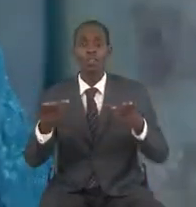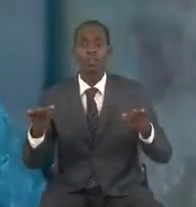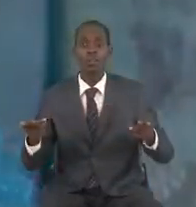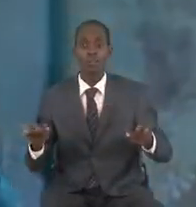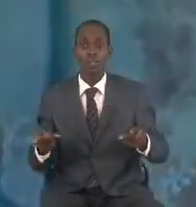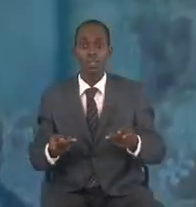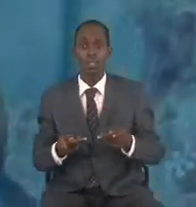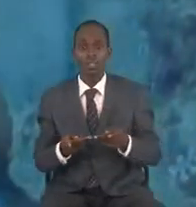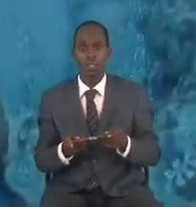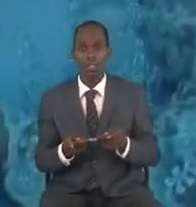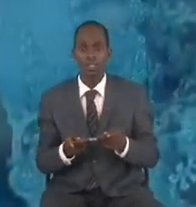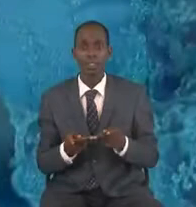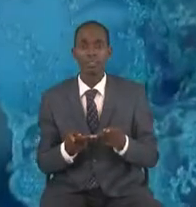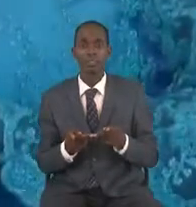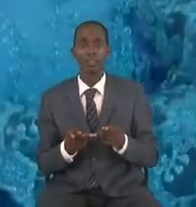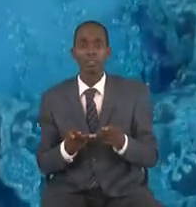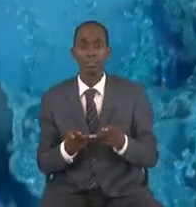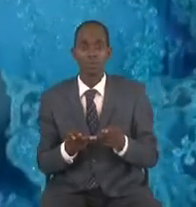sanctuary.